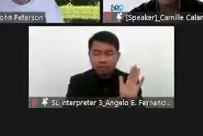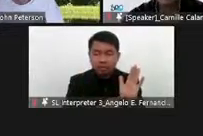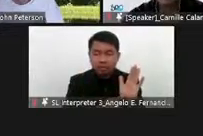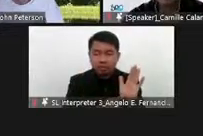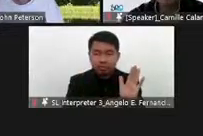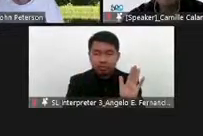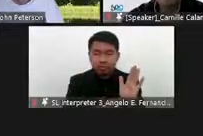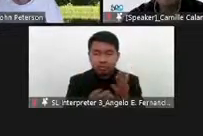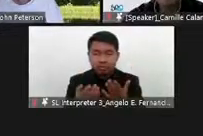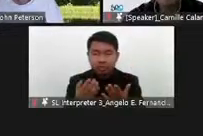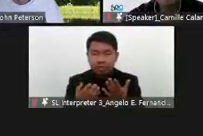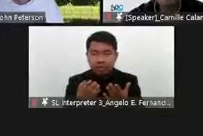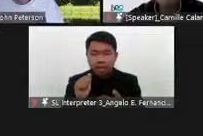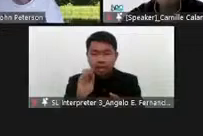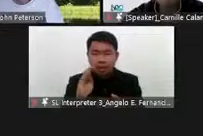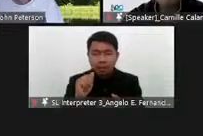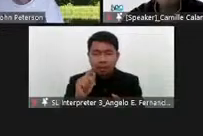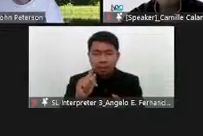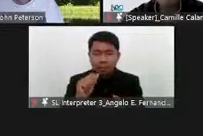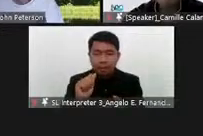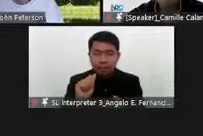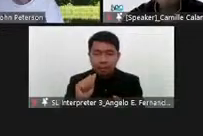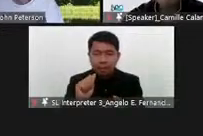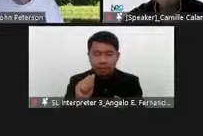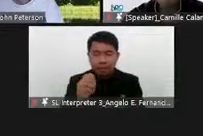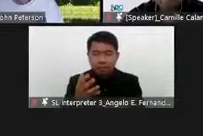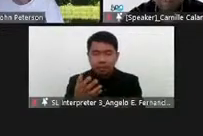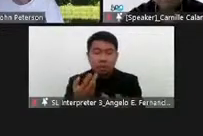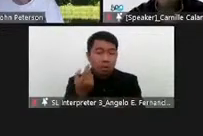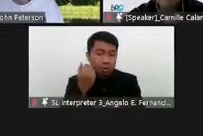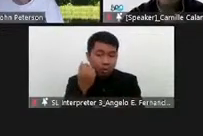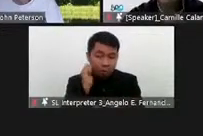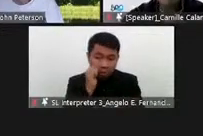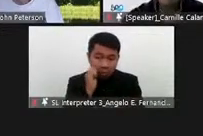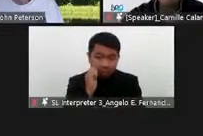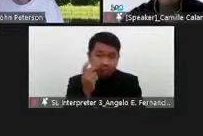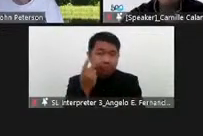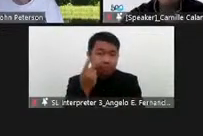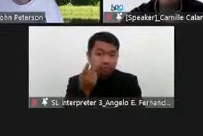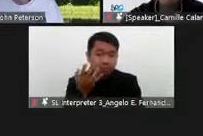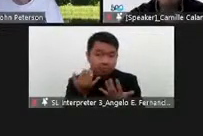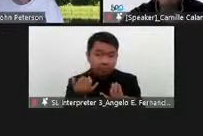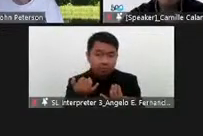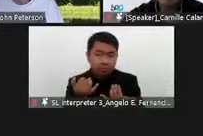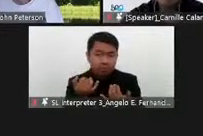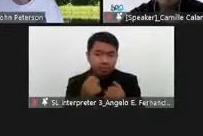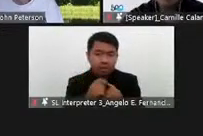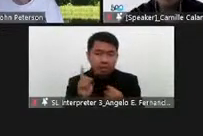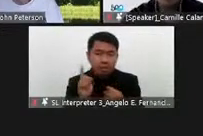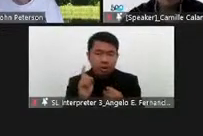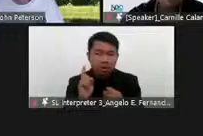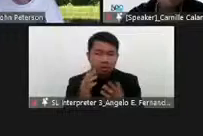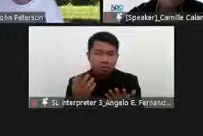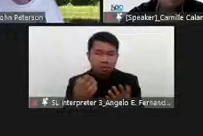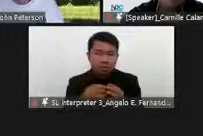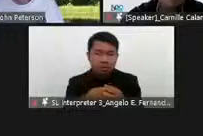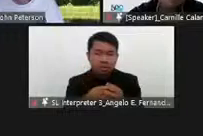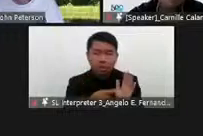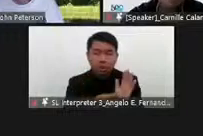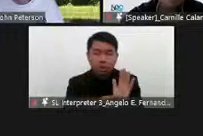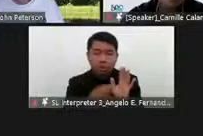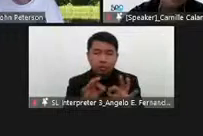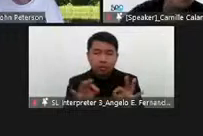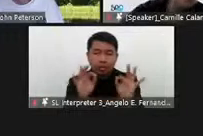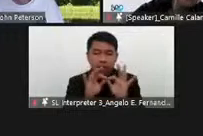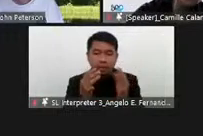I think abaca ika textile is common in Mindanao at present time. So what is the implication of its early